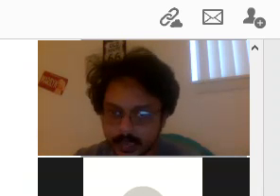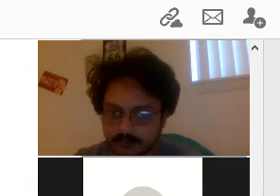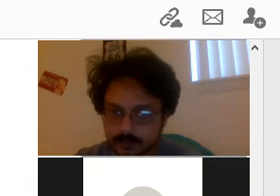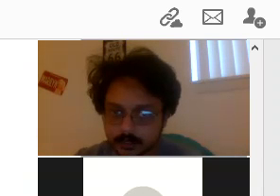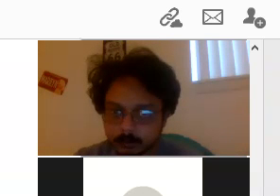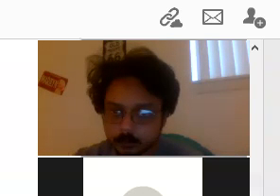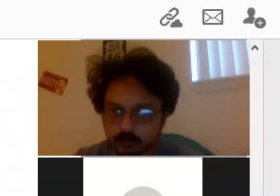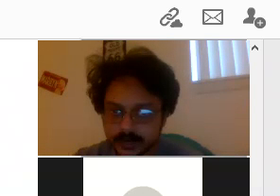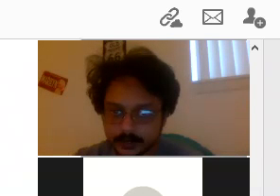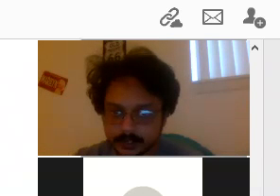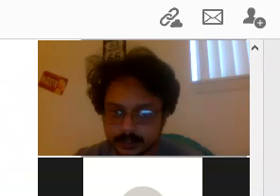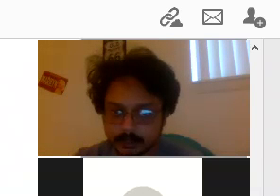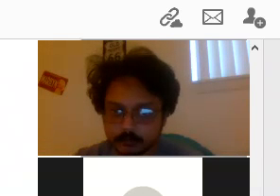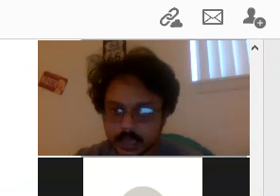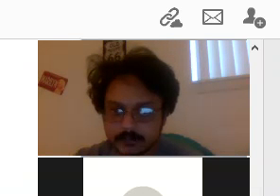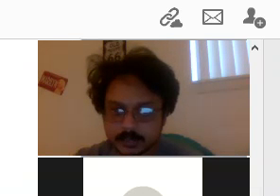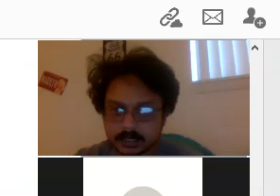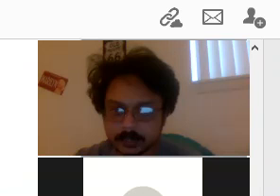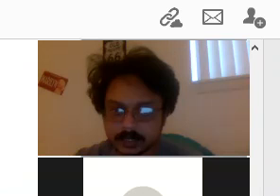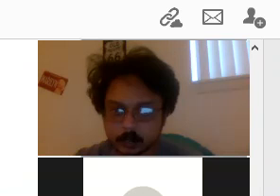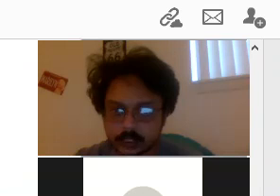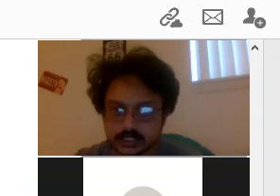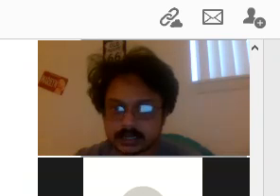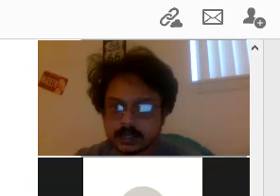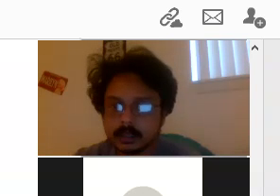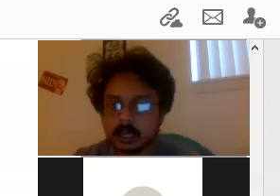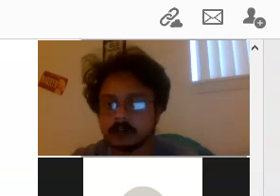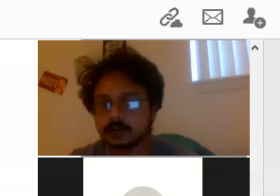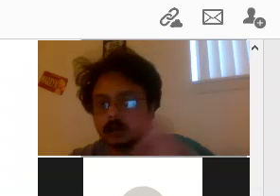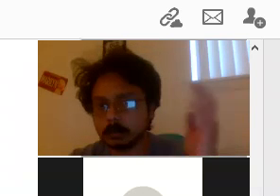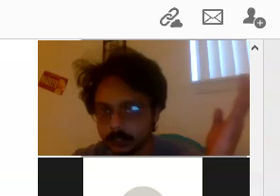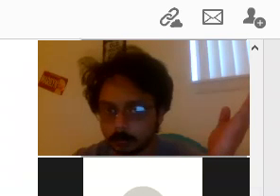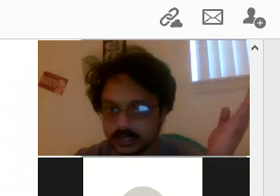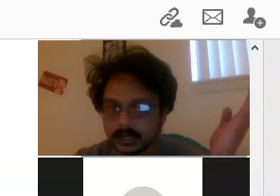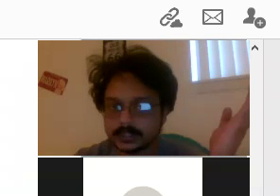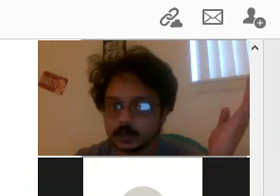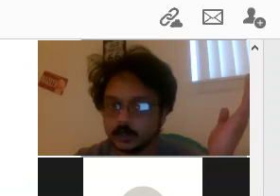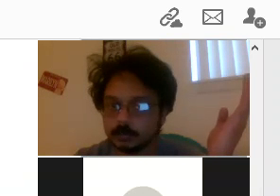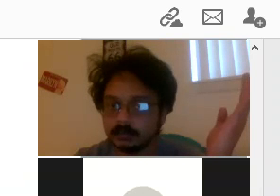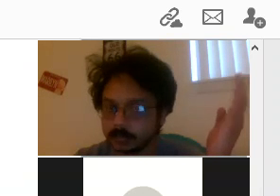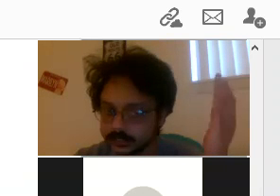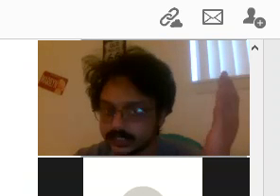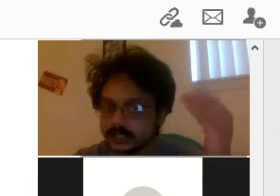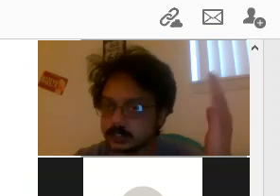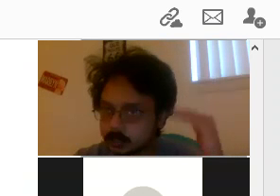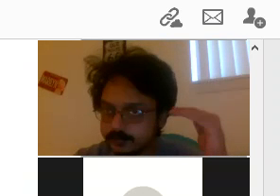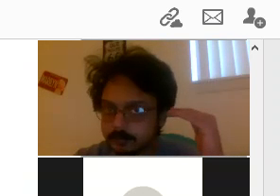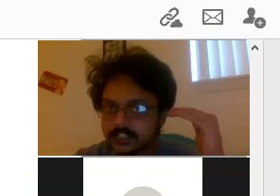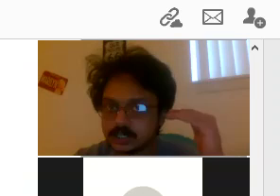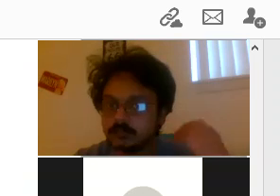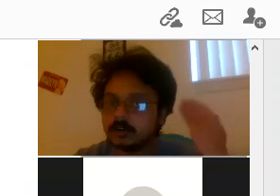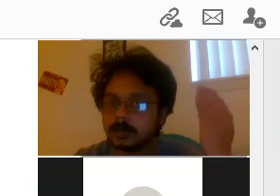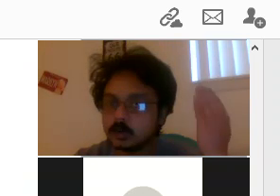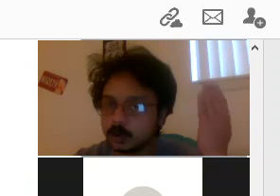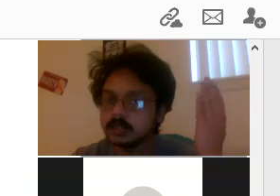Where you have provided that we have some limit equations that for big omega it is going to be greater than 0 fn